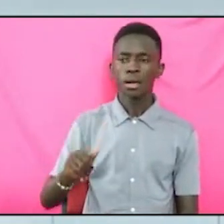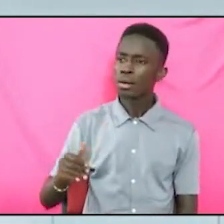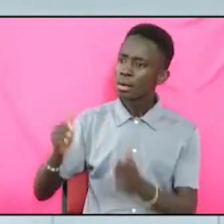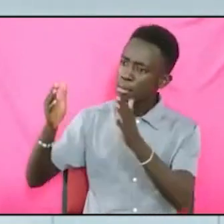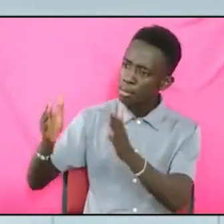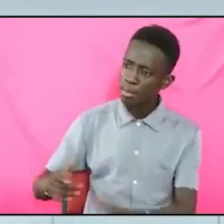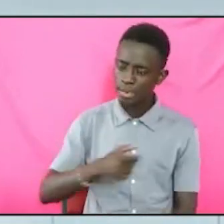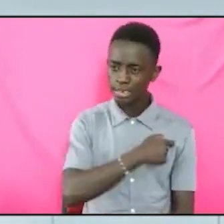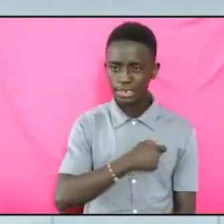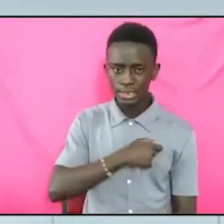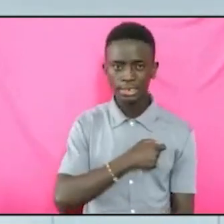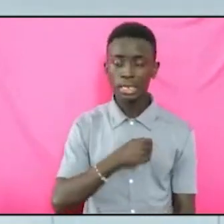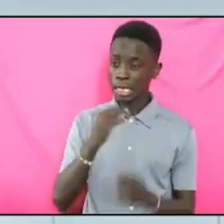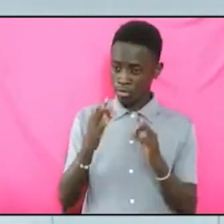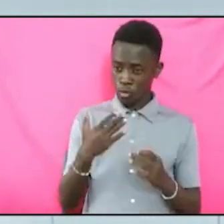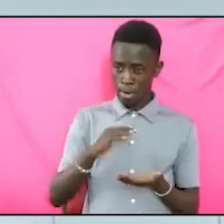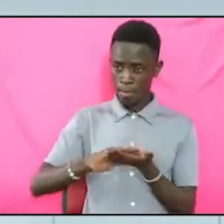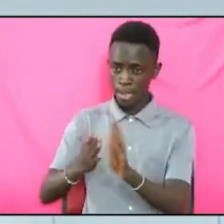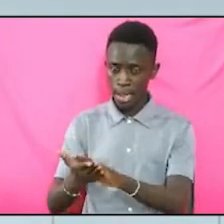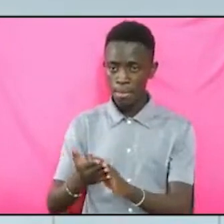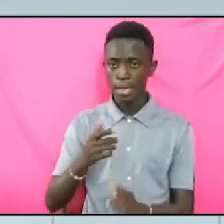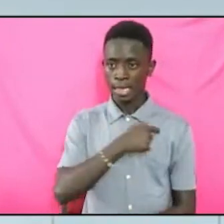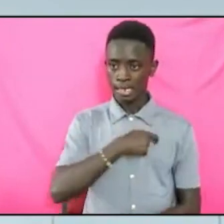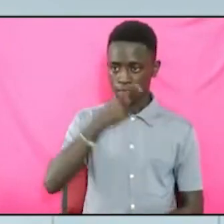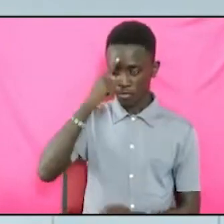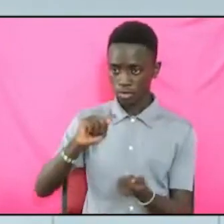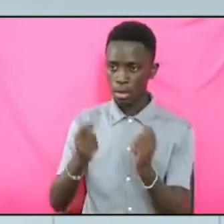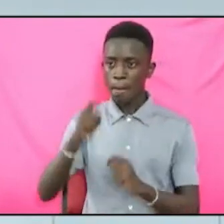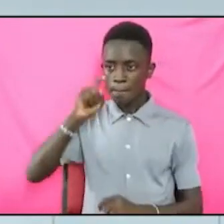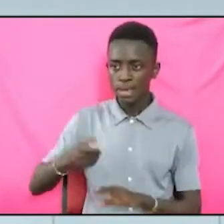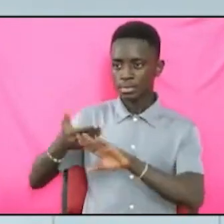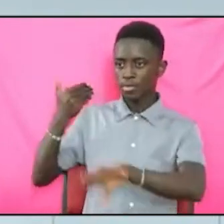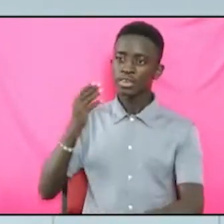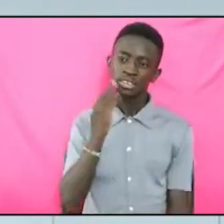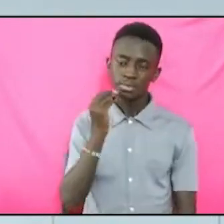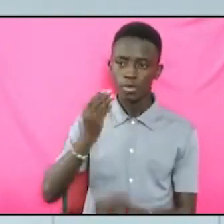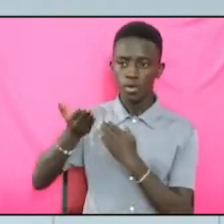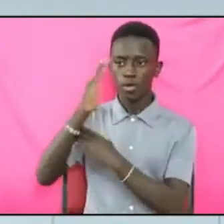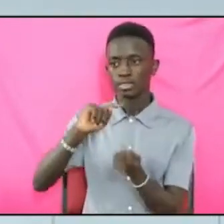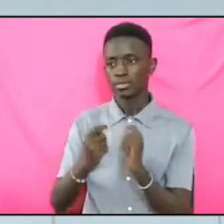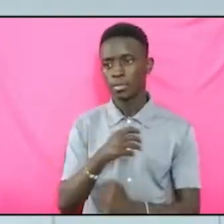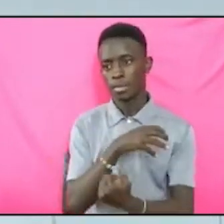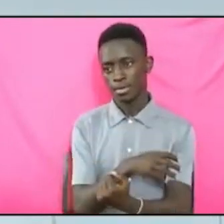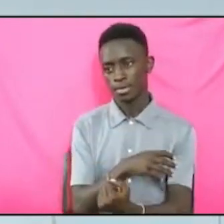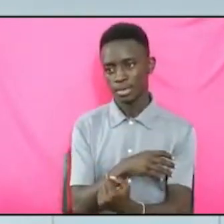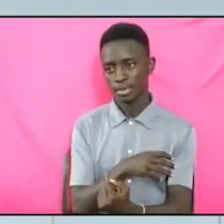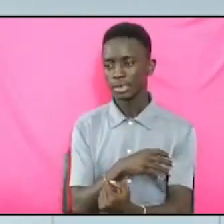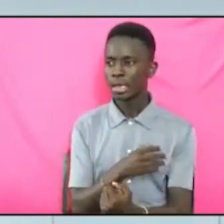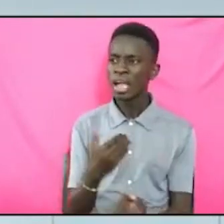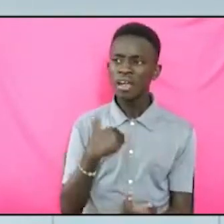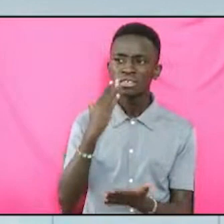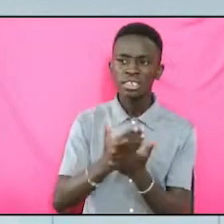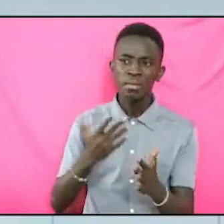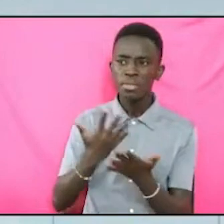have experienced God's transforming power. There are things in life that are so difficult to dispute, church. I mean,